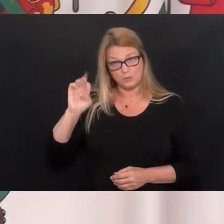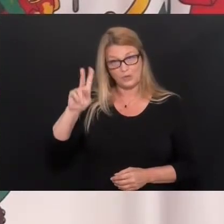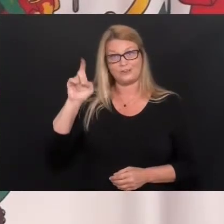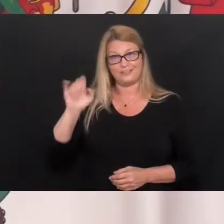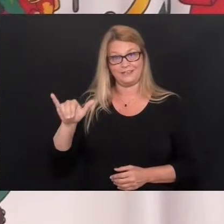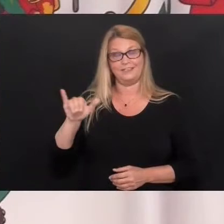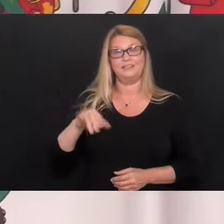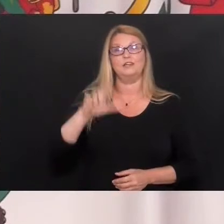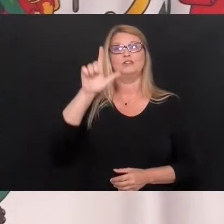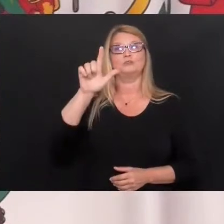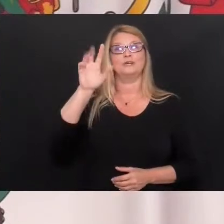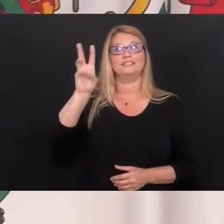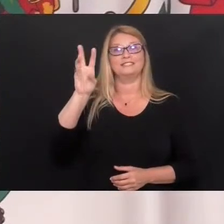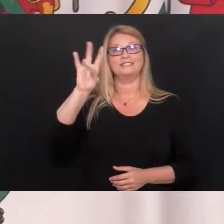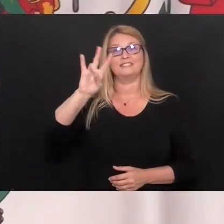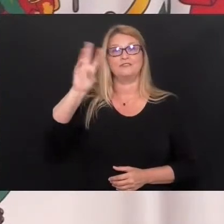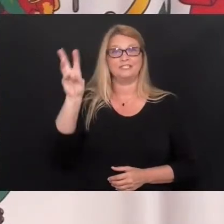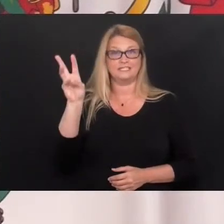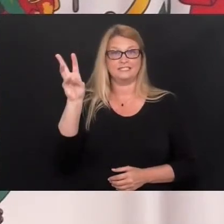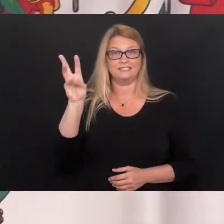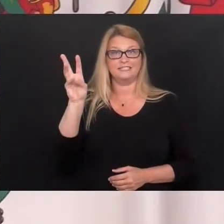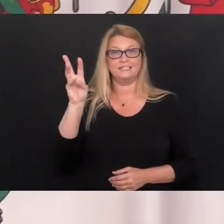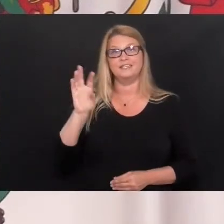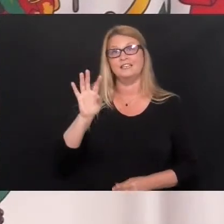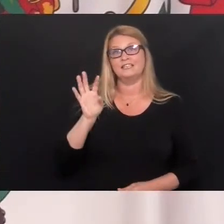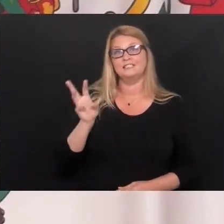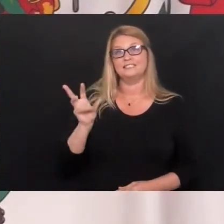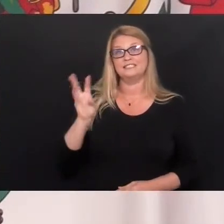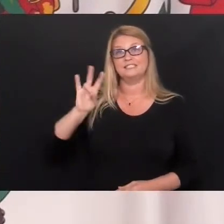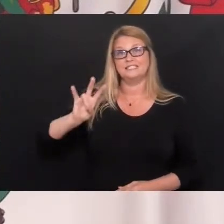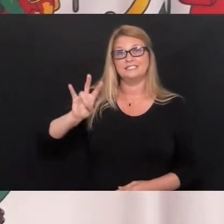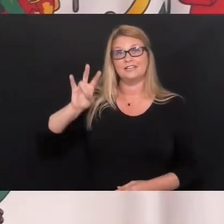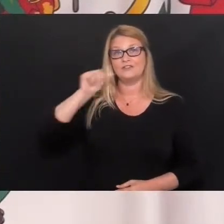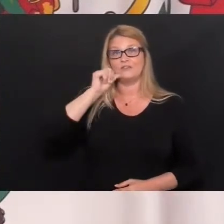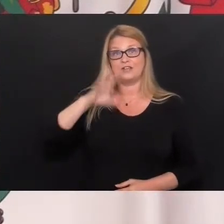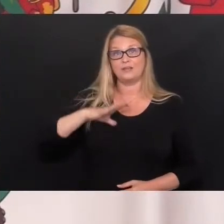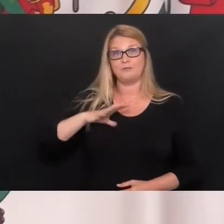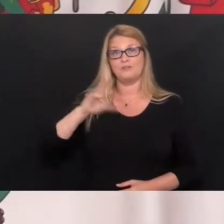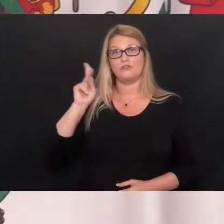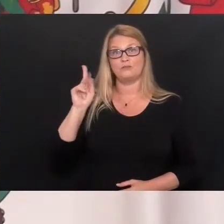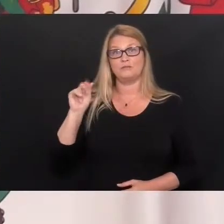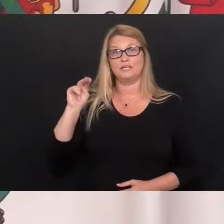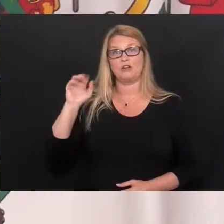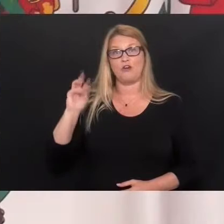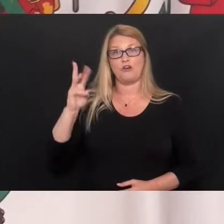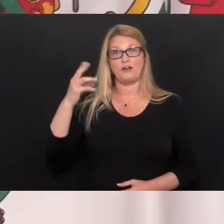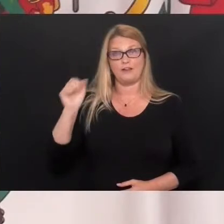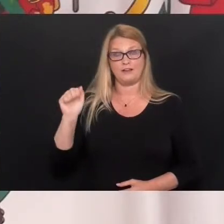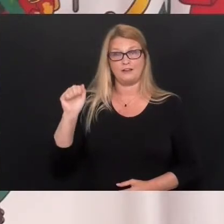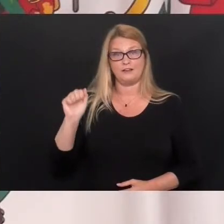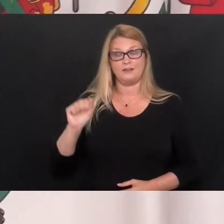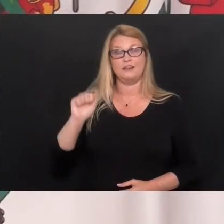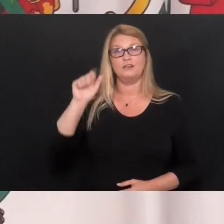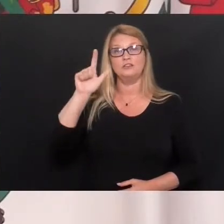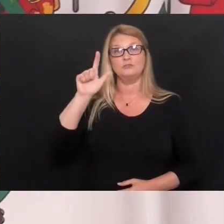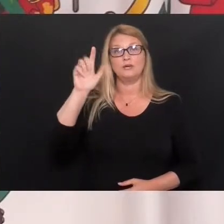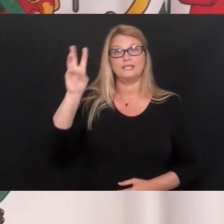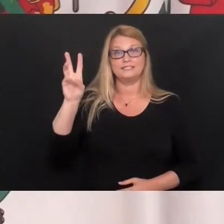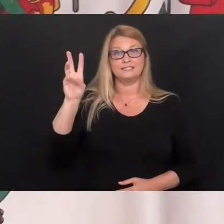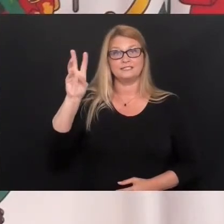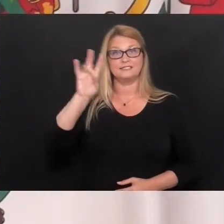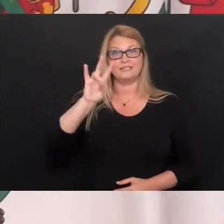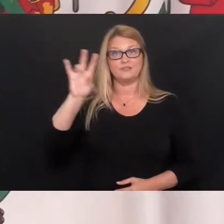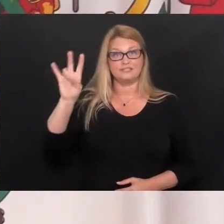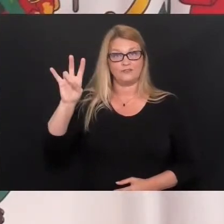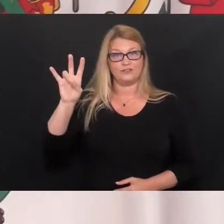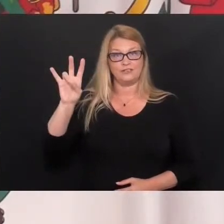The 2,676th death is a 67-year-old female from Kanawha County. The